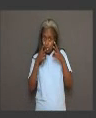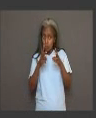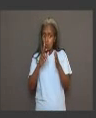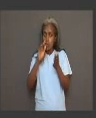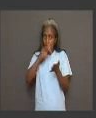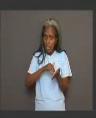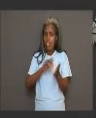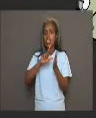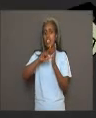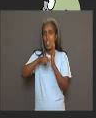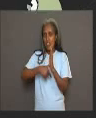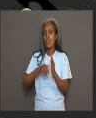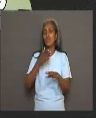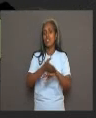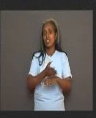few minutes.